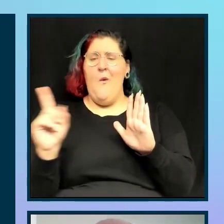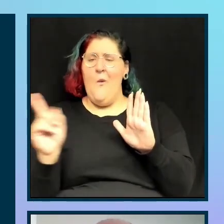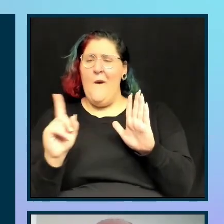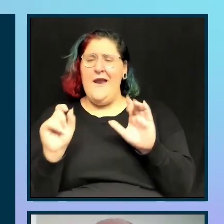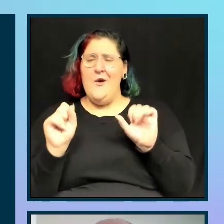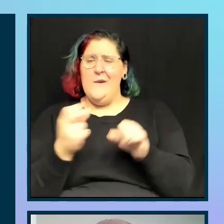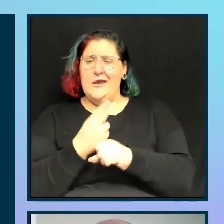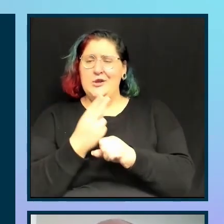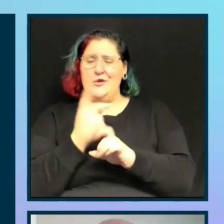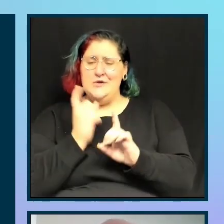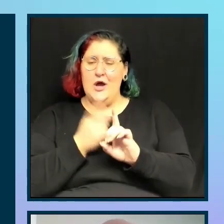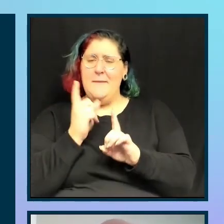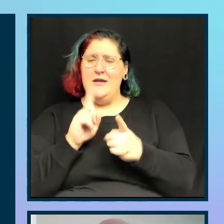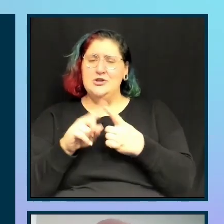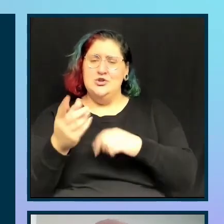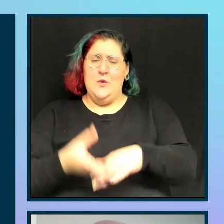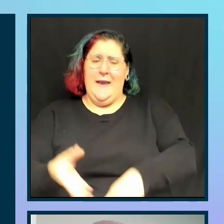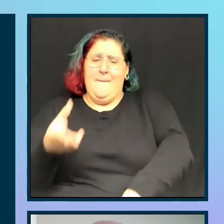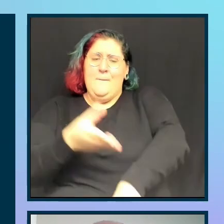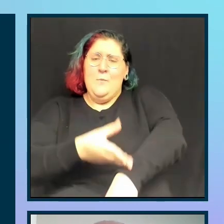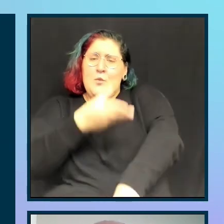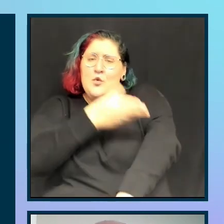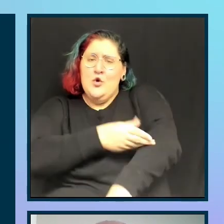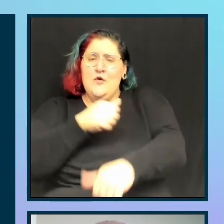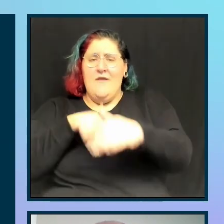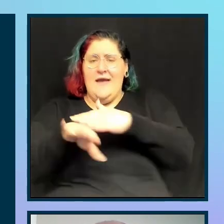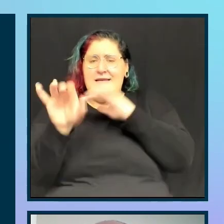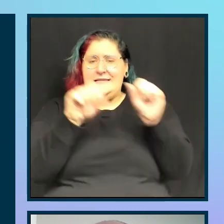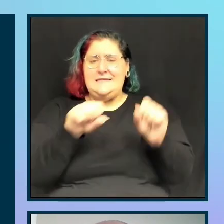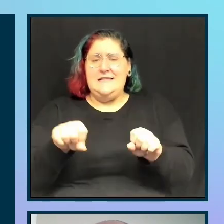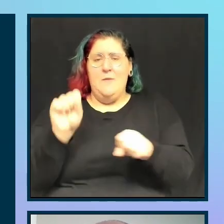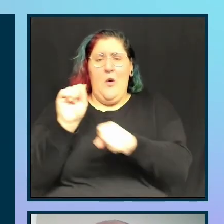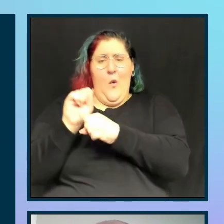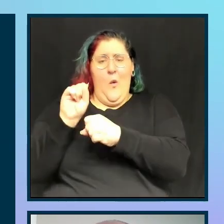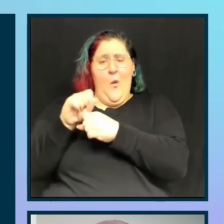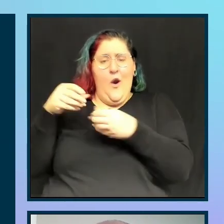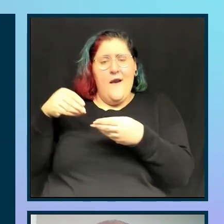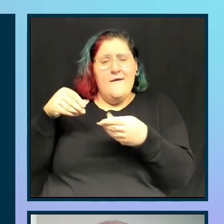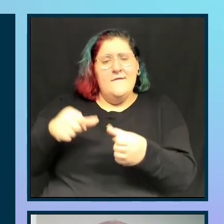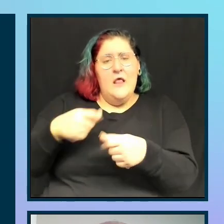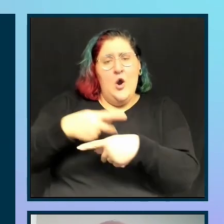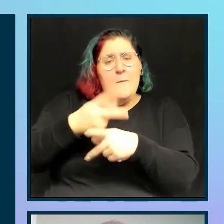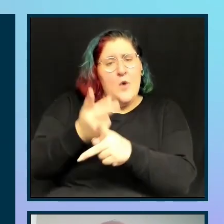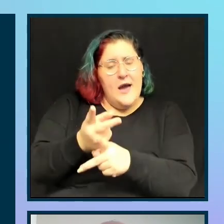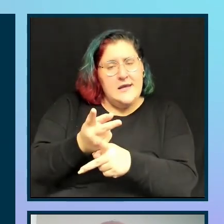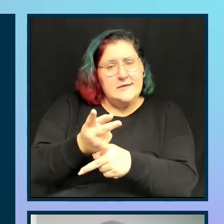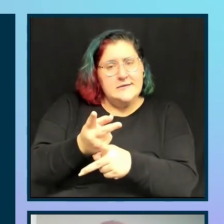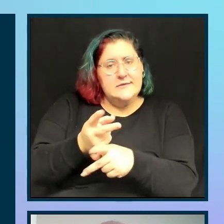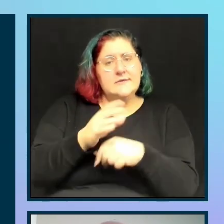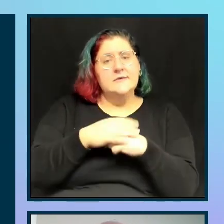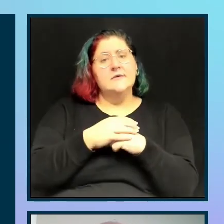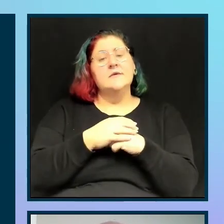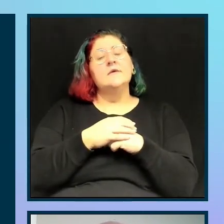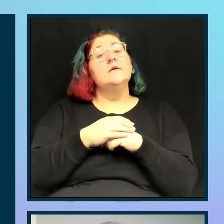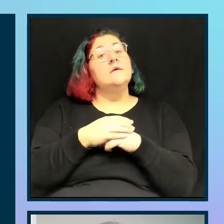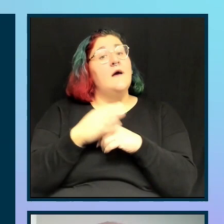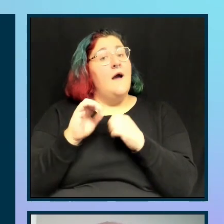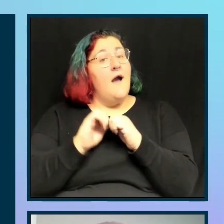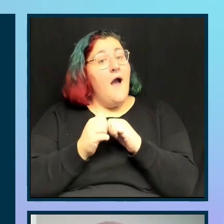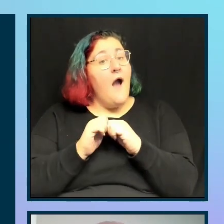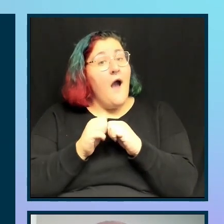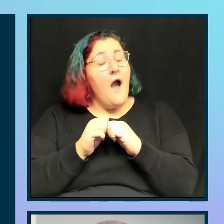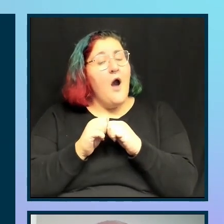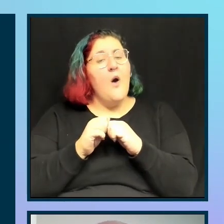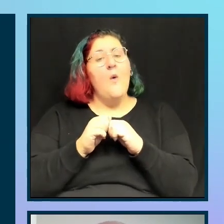workflow products. This is most strongly by enforcing process discipline in the workflow and by enforcing very